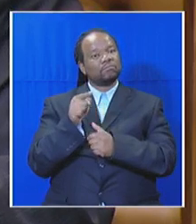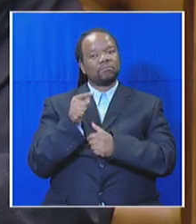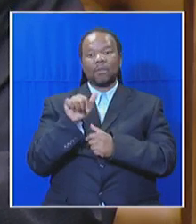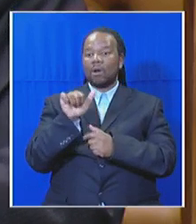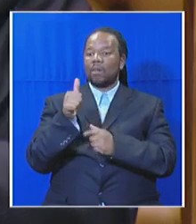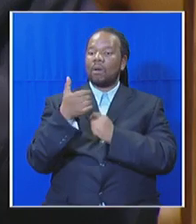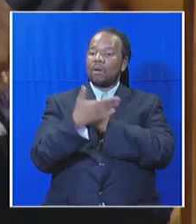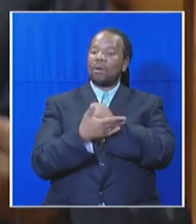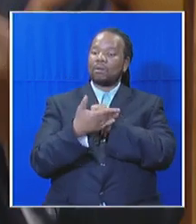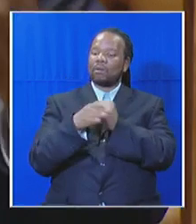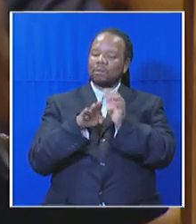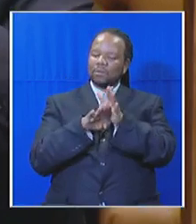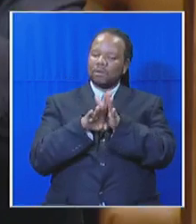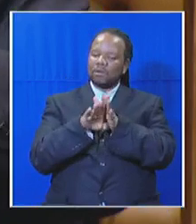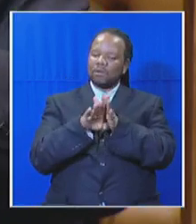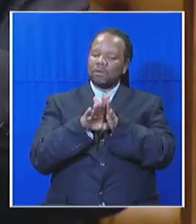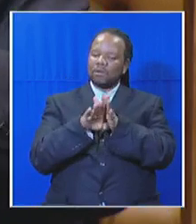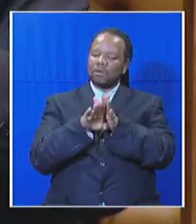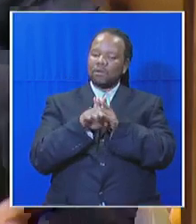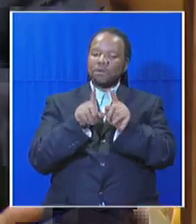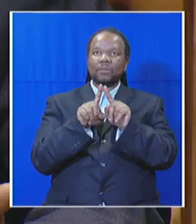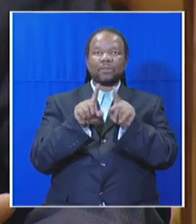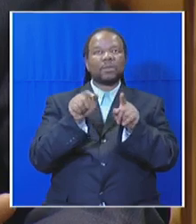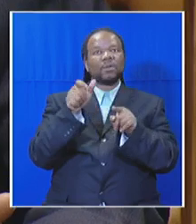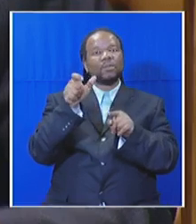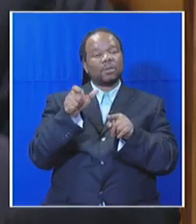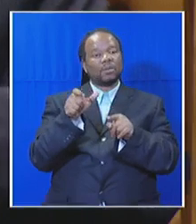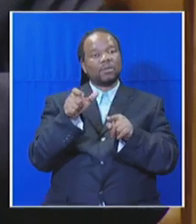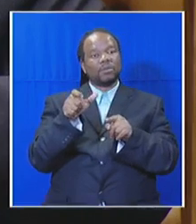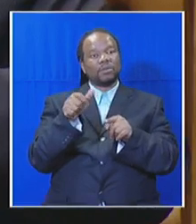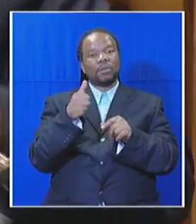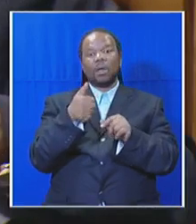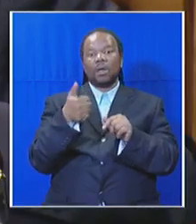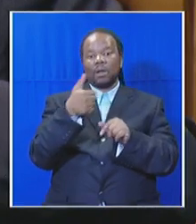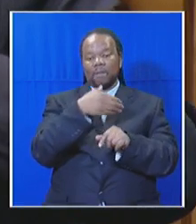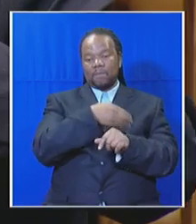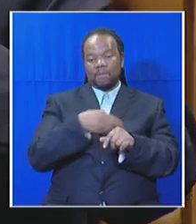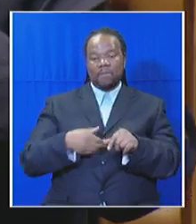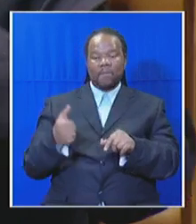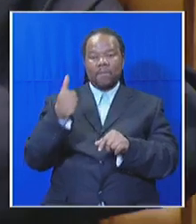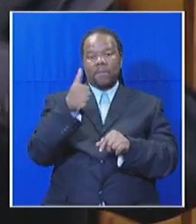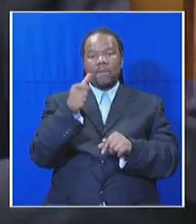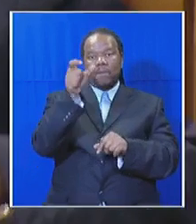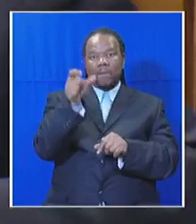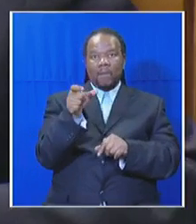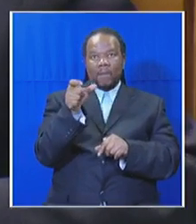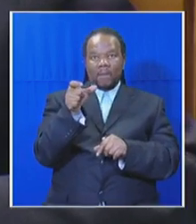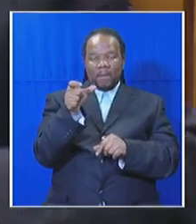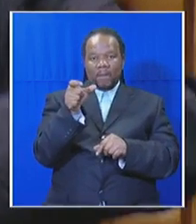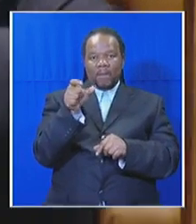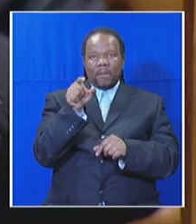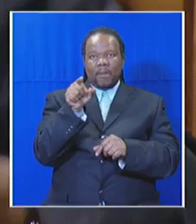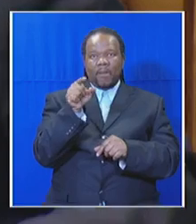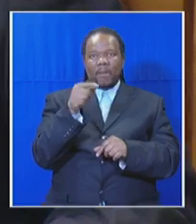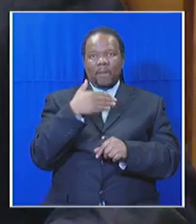countries wherein one of the leaders of all of us, because he felt